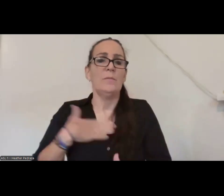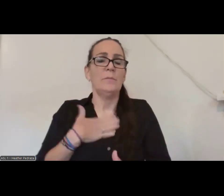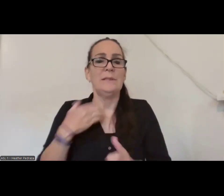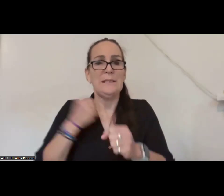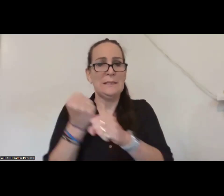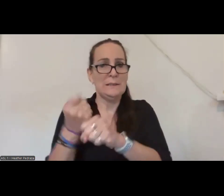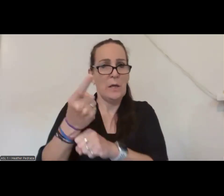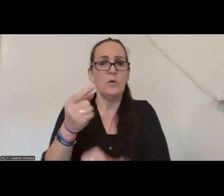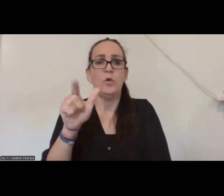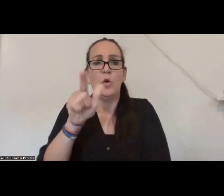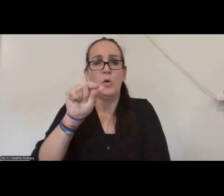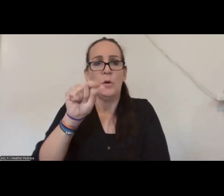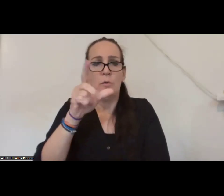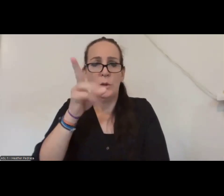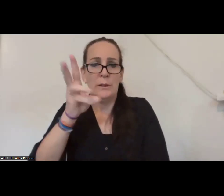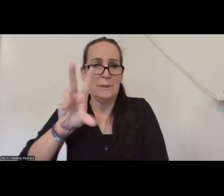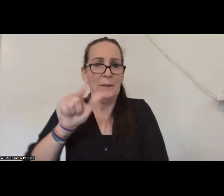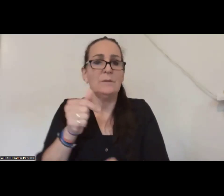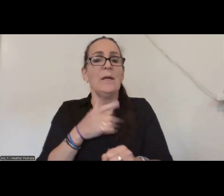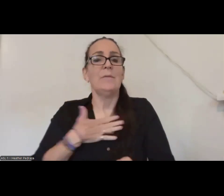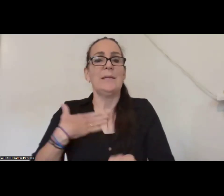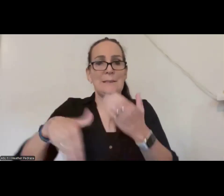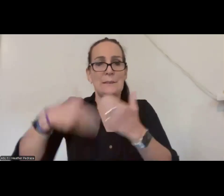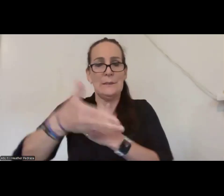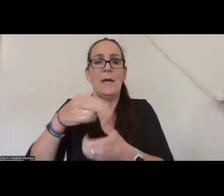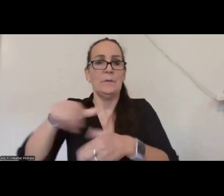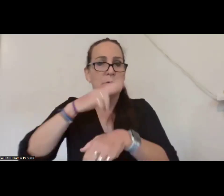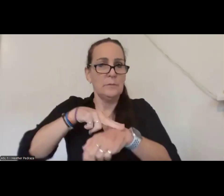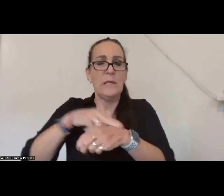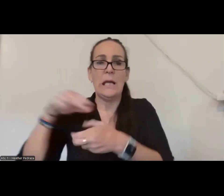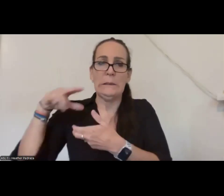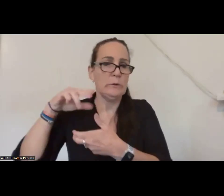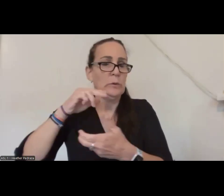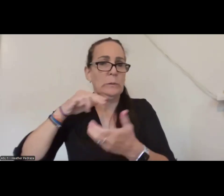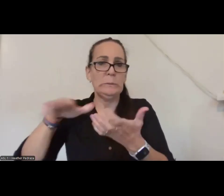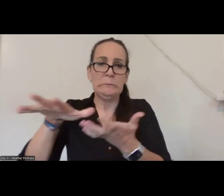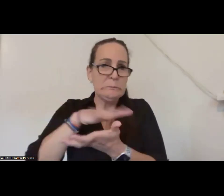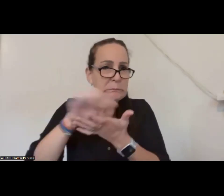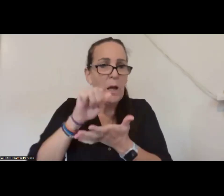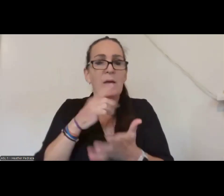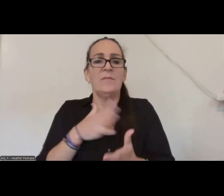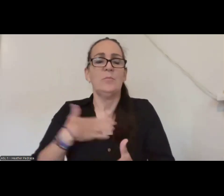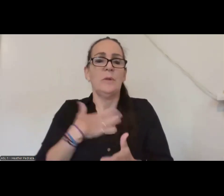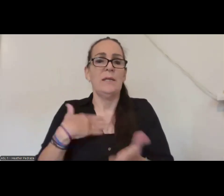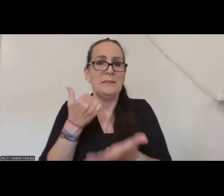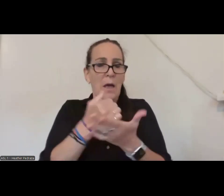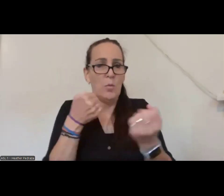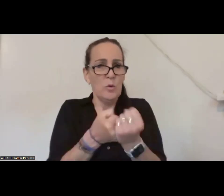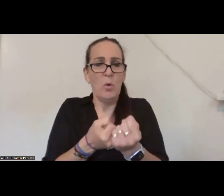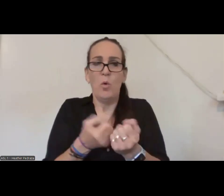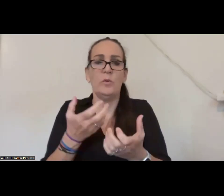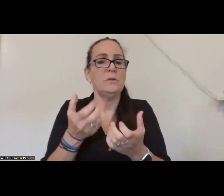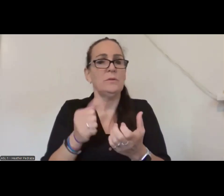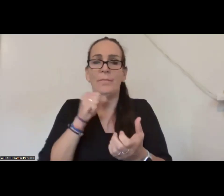continue pushing to ensure that the next natural disaster or emergency doesn't leave anyone behind. We've been facing constant